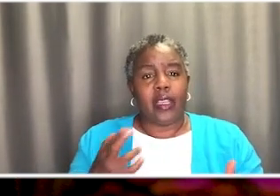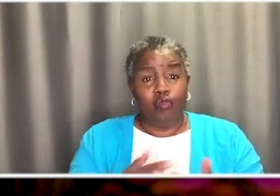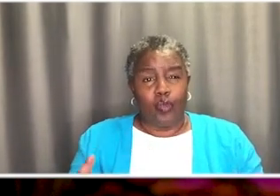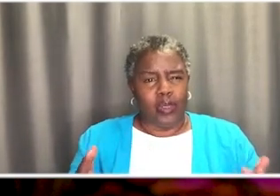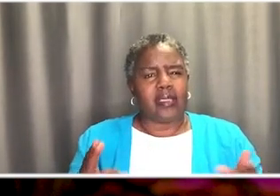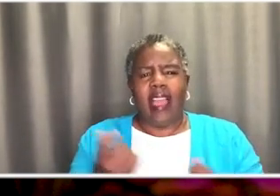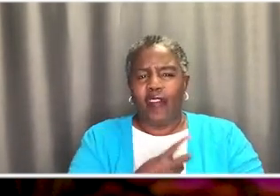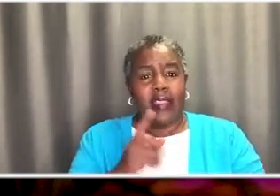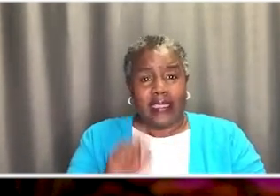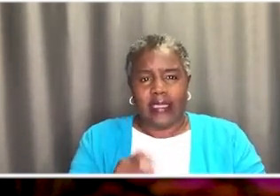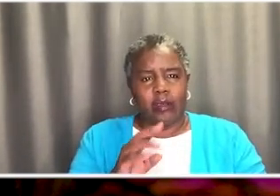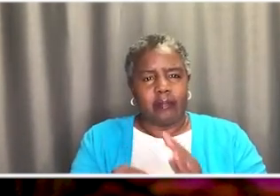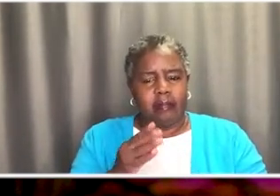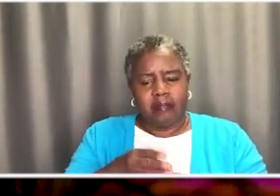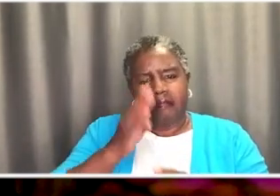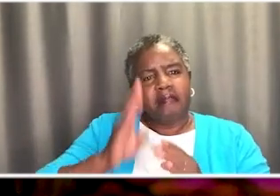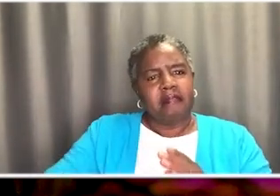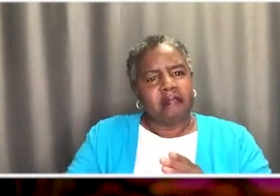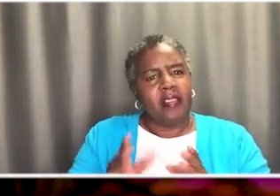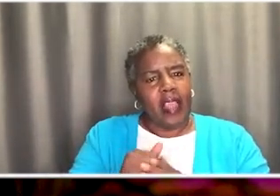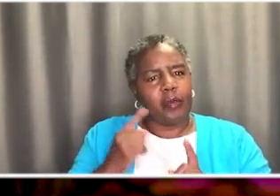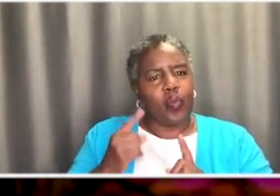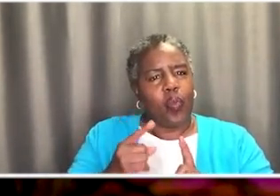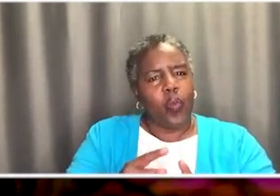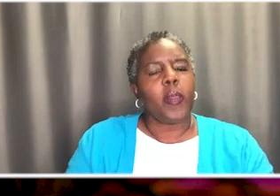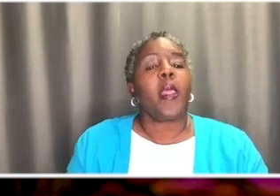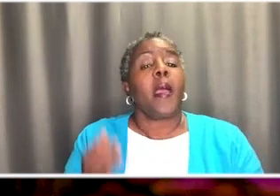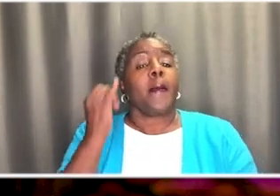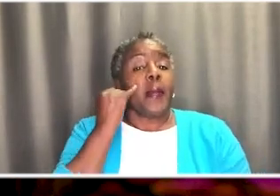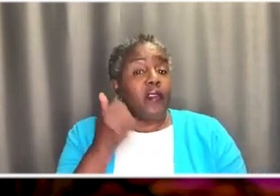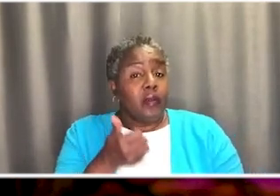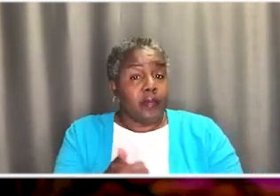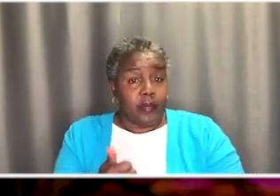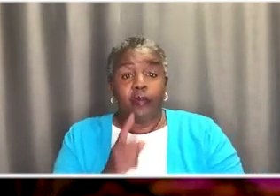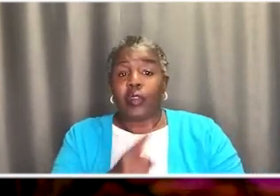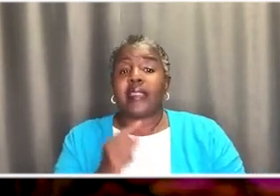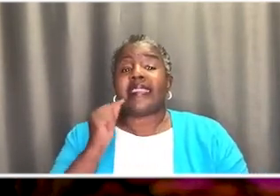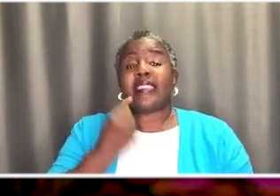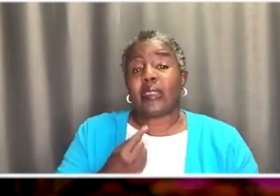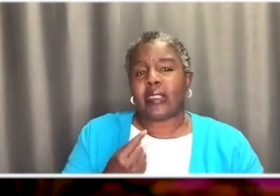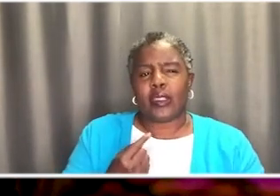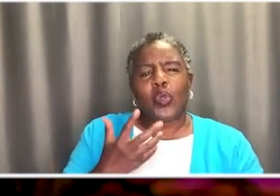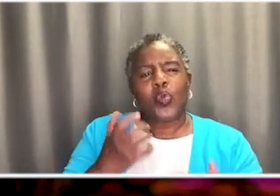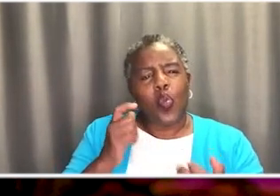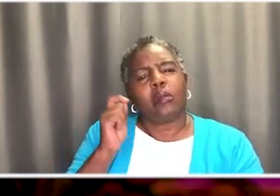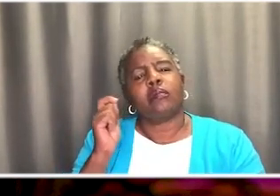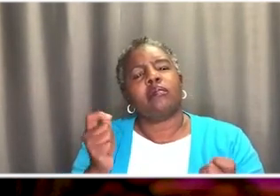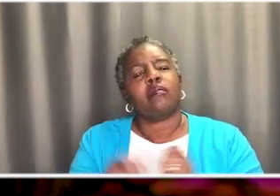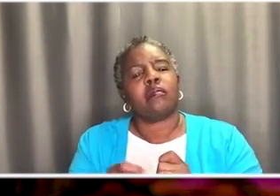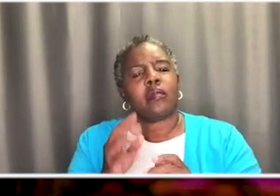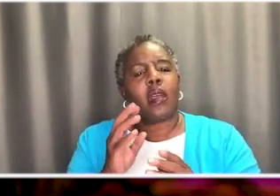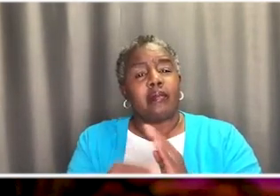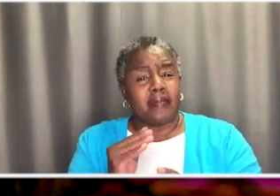done. And so, family, I say to you that if you are serious about making the repair,